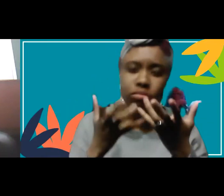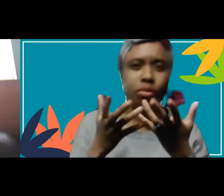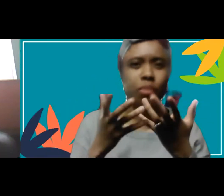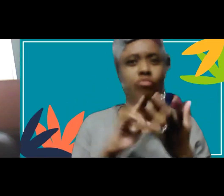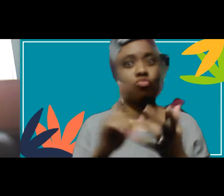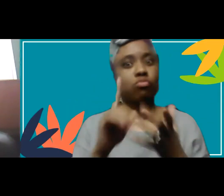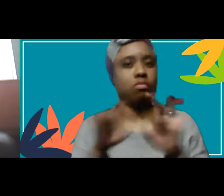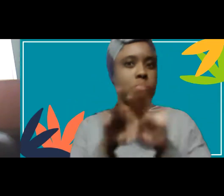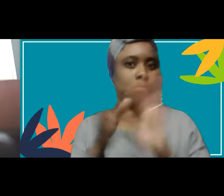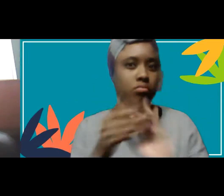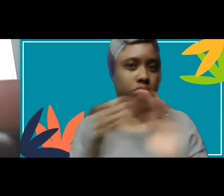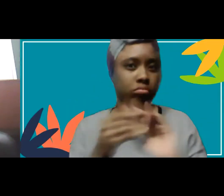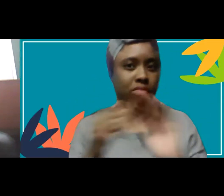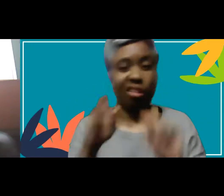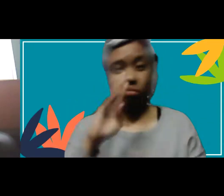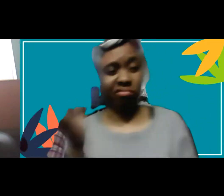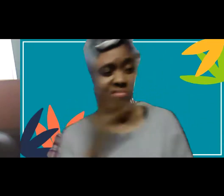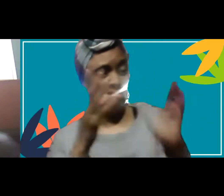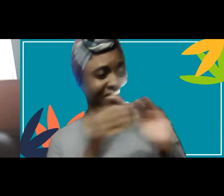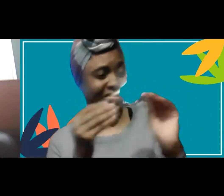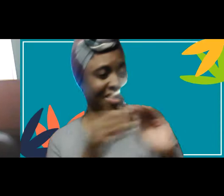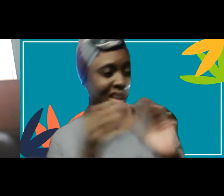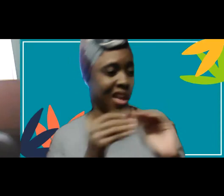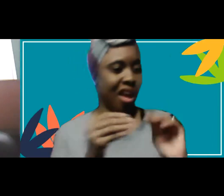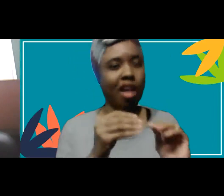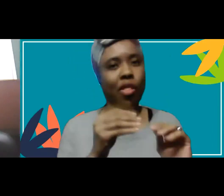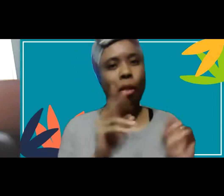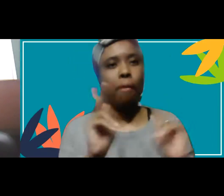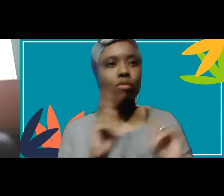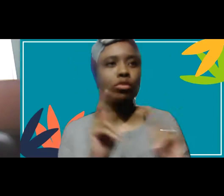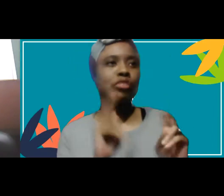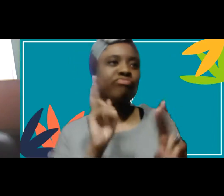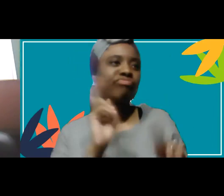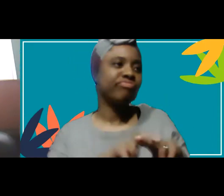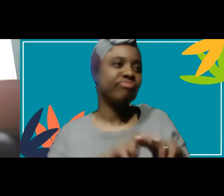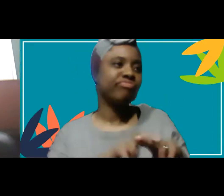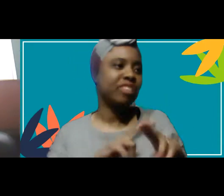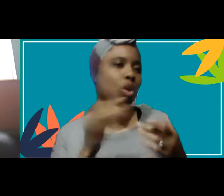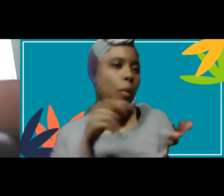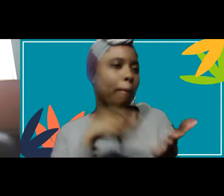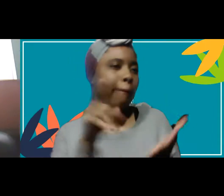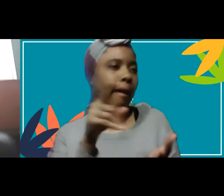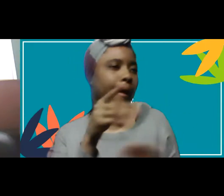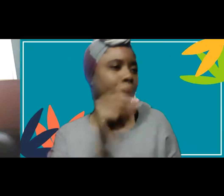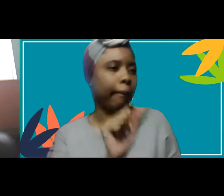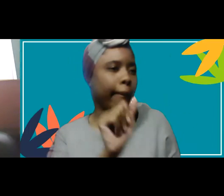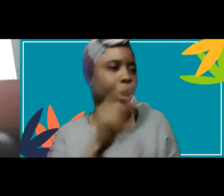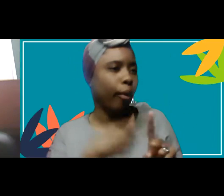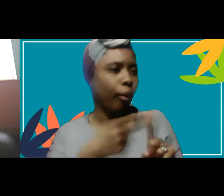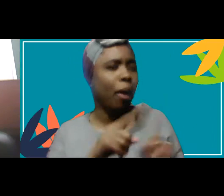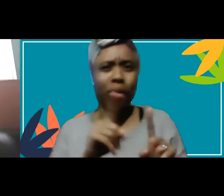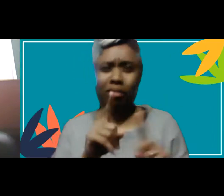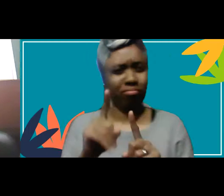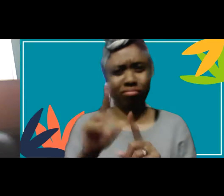ground, and dismiss the narrative around their squatters who don't want to pay their rent. But really, these are actually workers